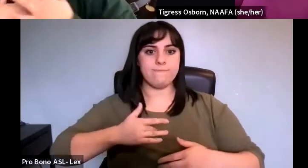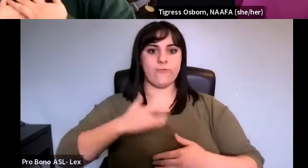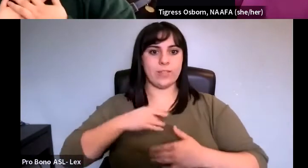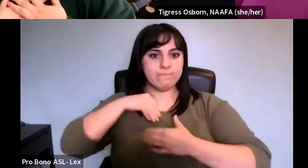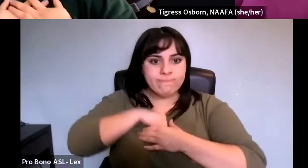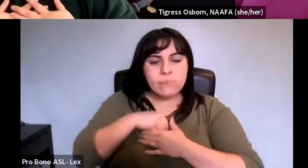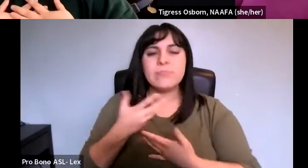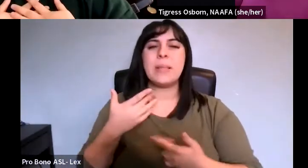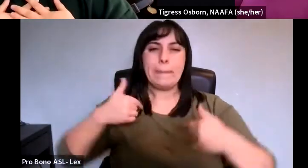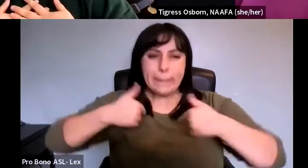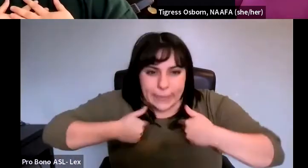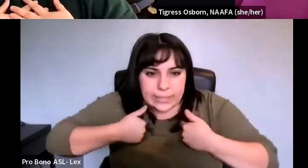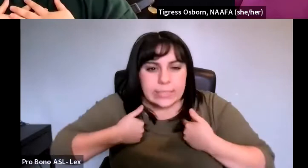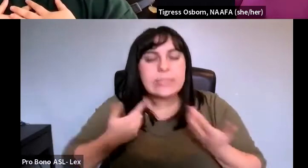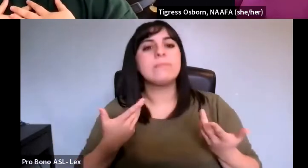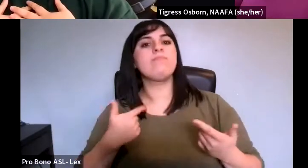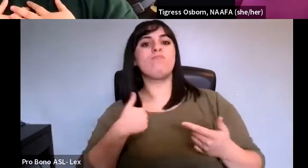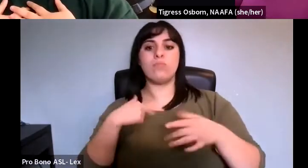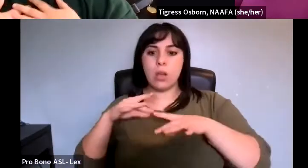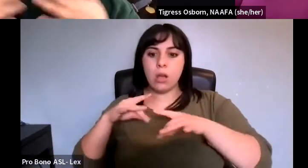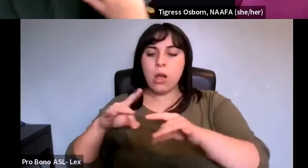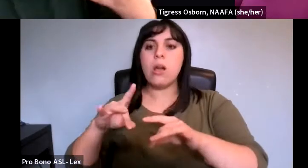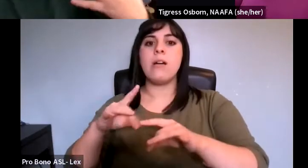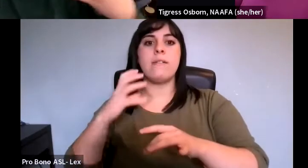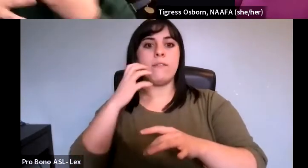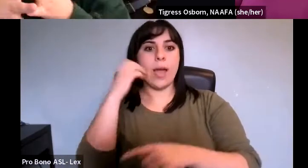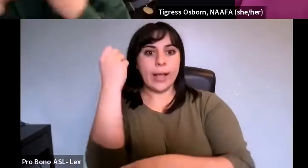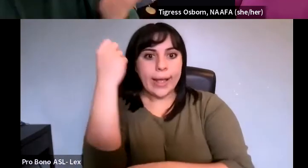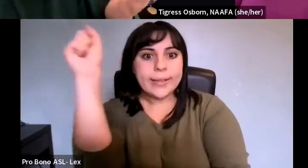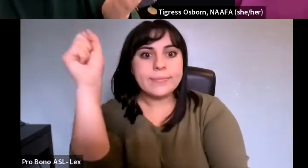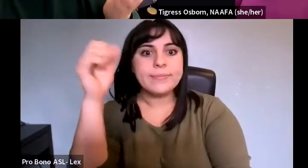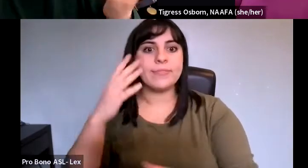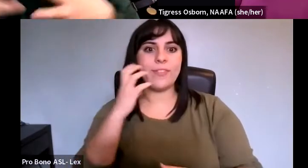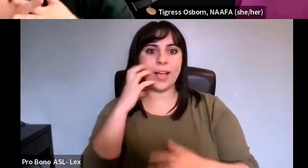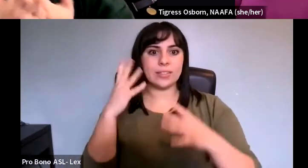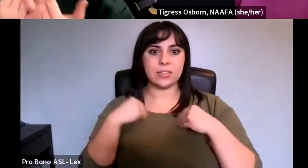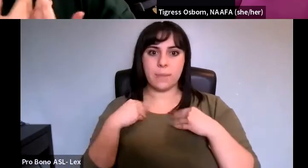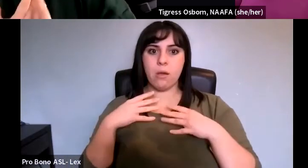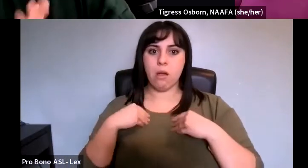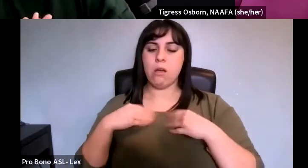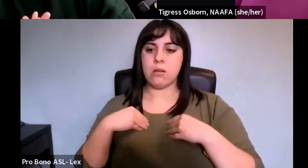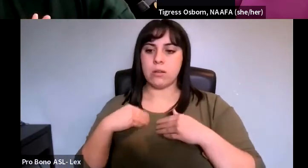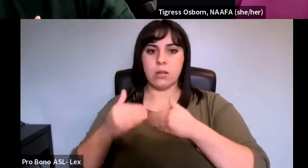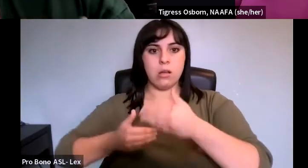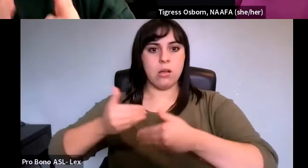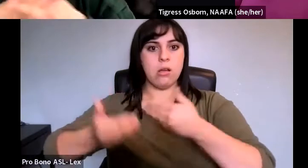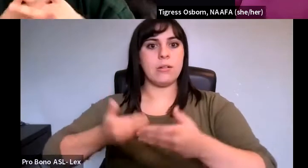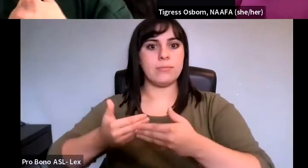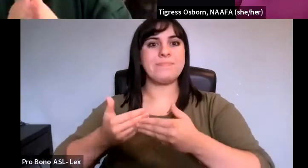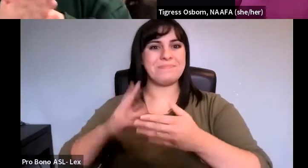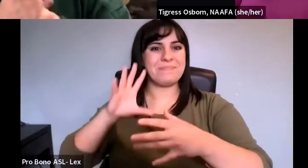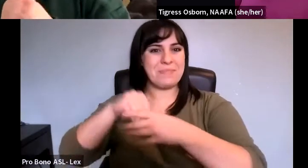as I was discovering fat activism and fat acceptance, that just became part of what I talked about on stage.